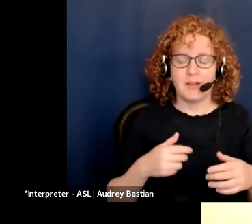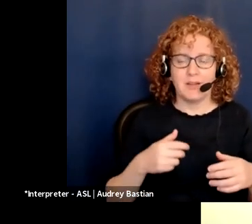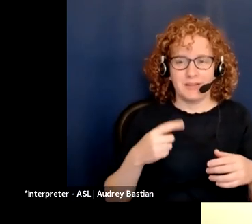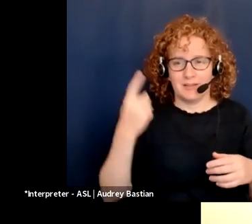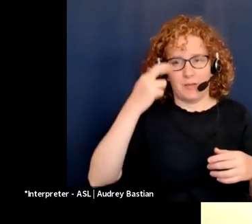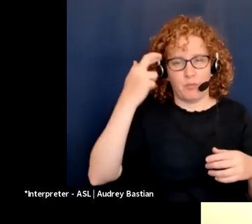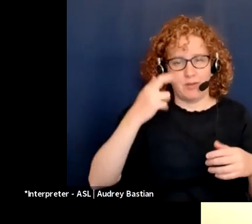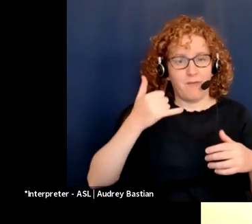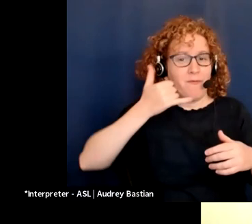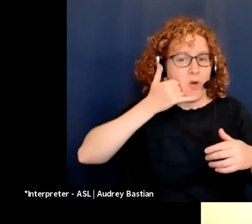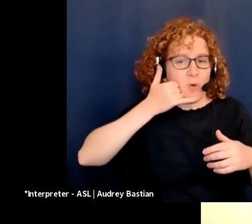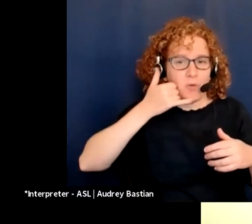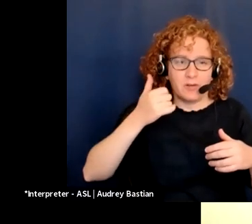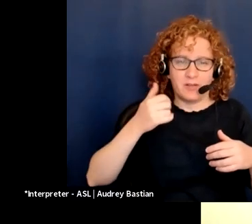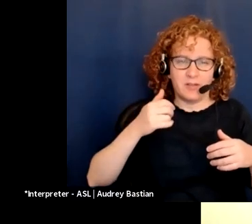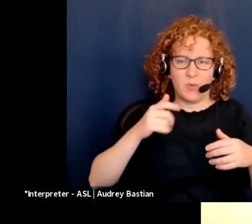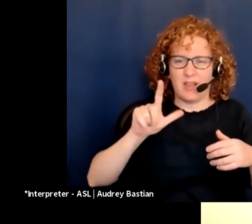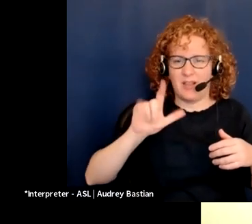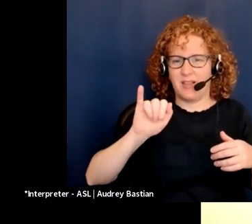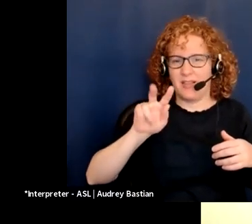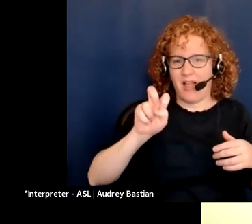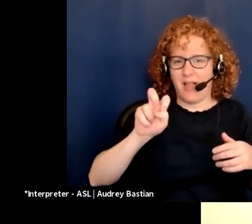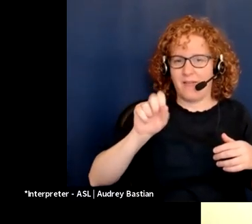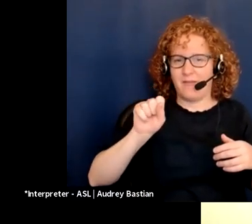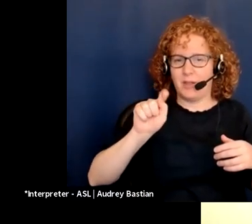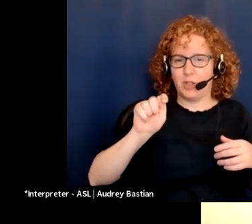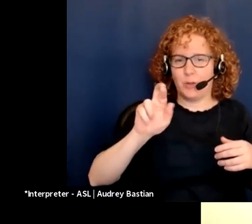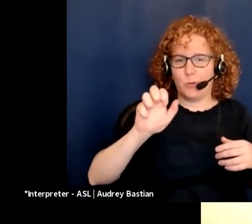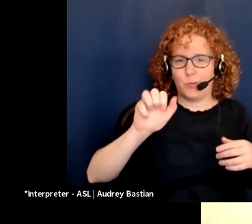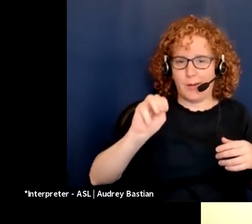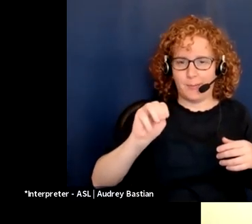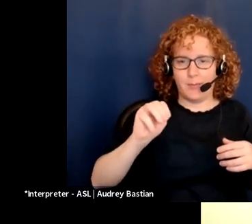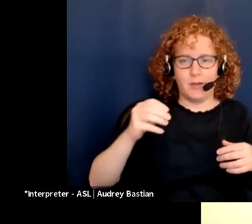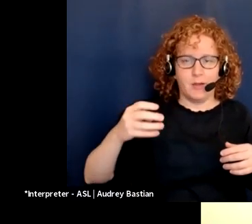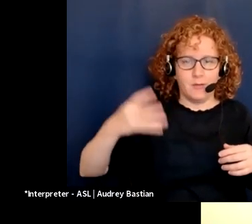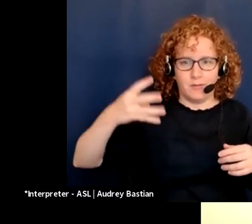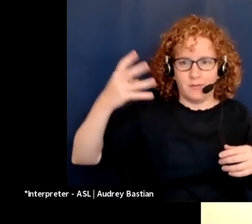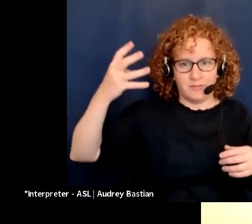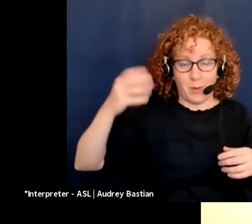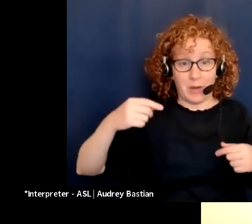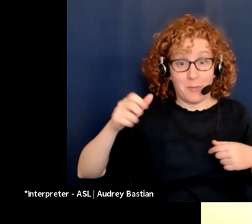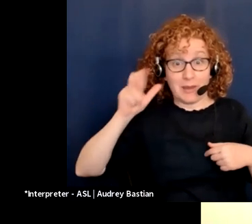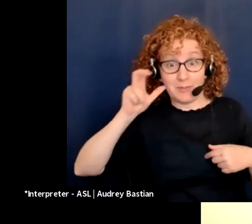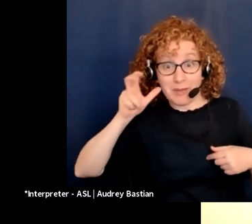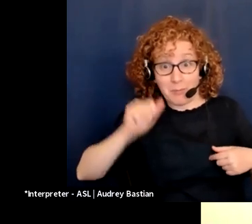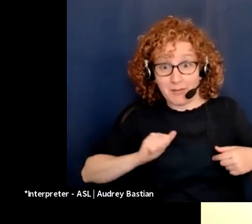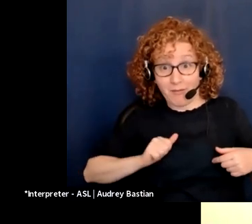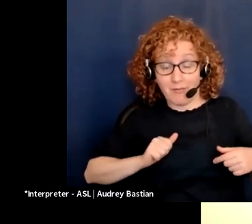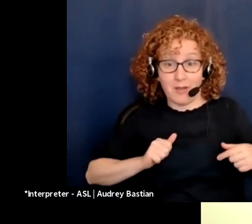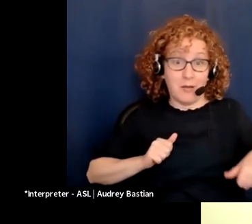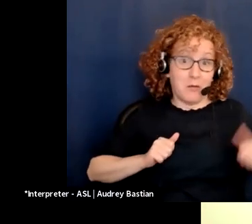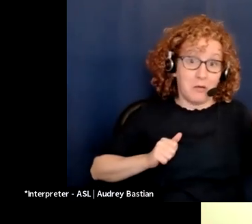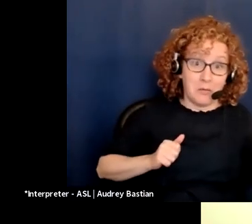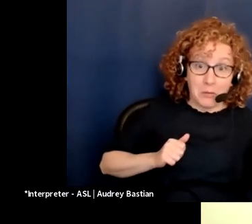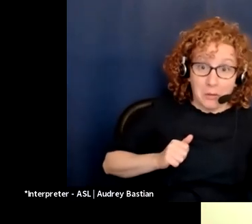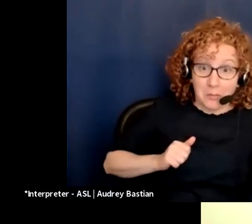my phone decided to play the live stream of this, and I was hearing it from multiple directions. So I will first say that